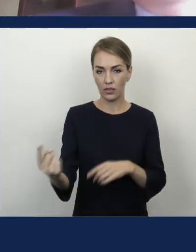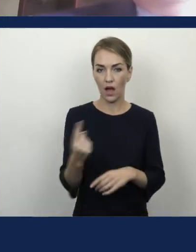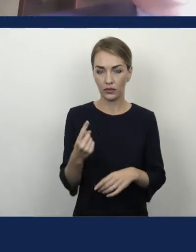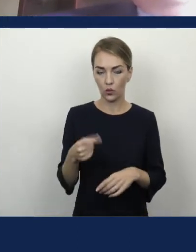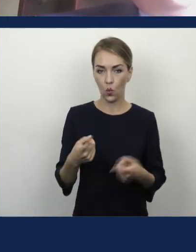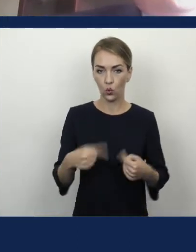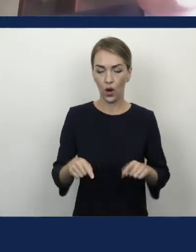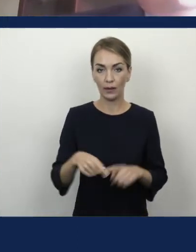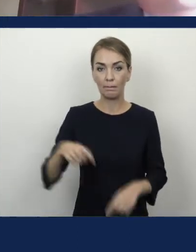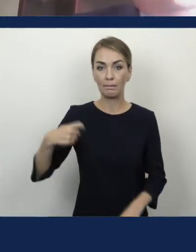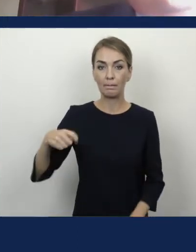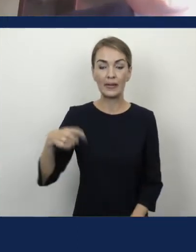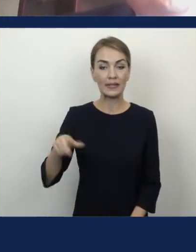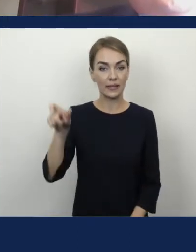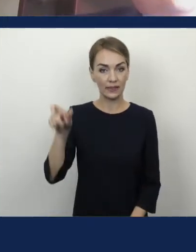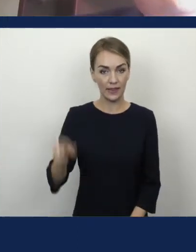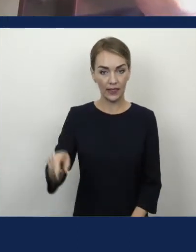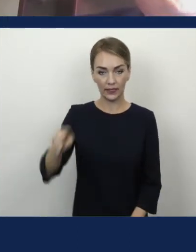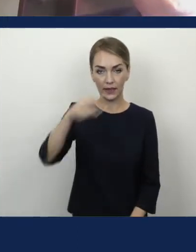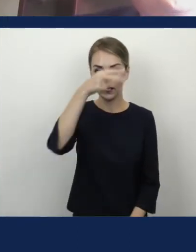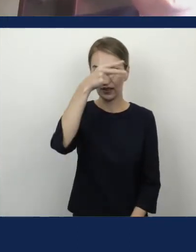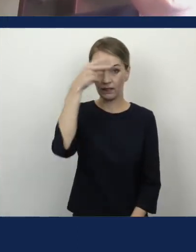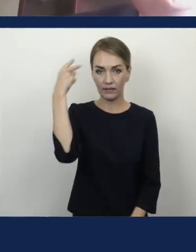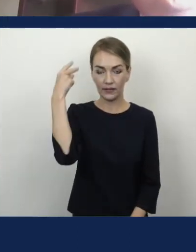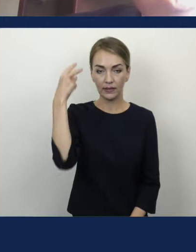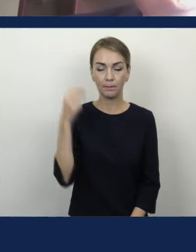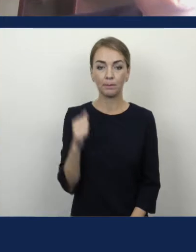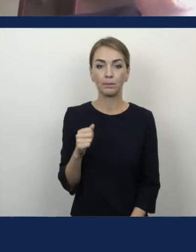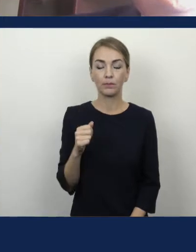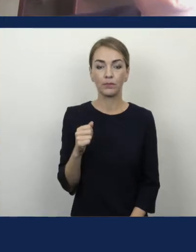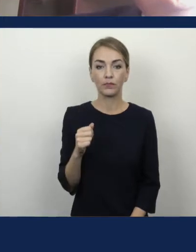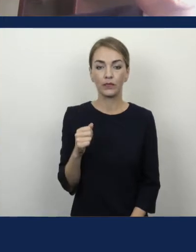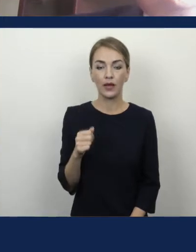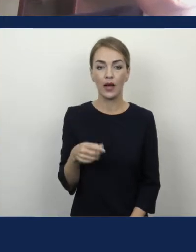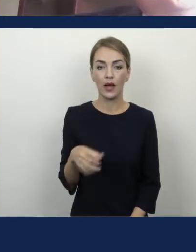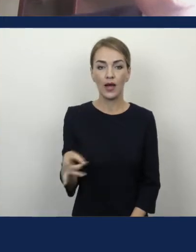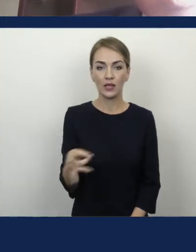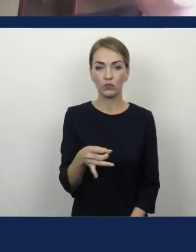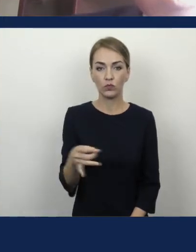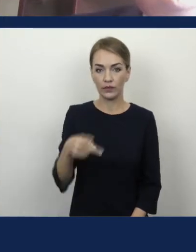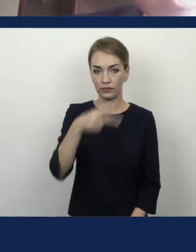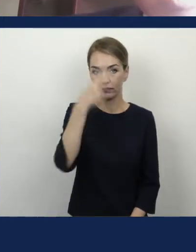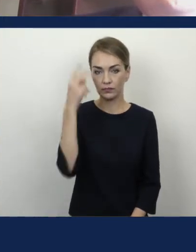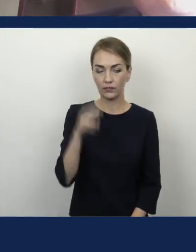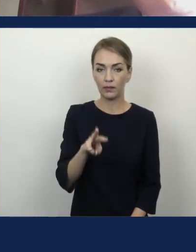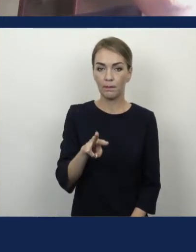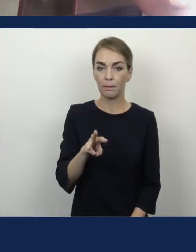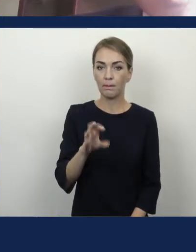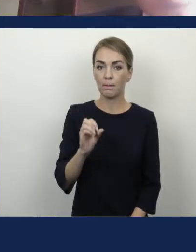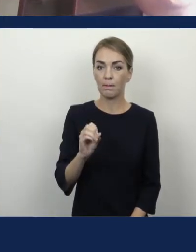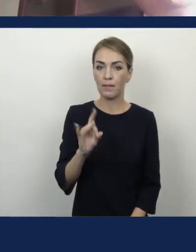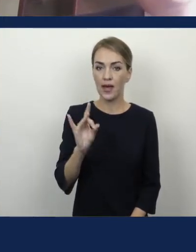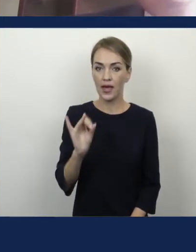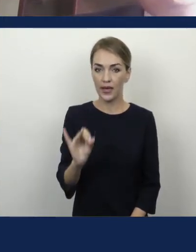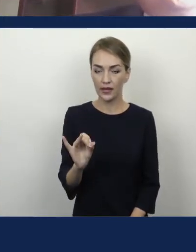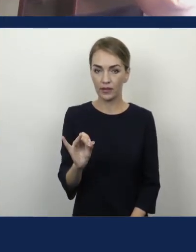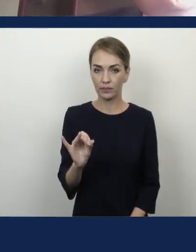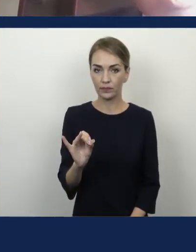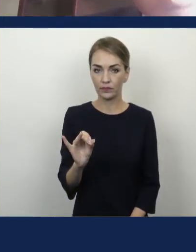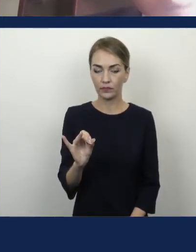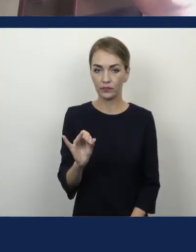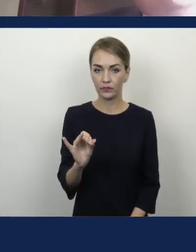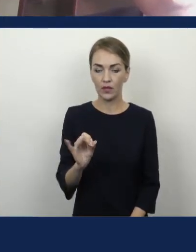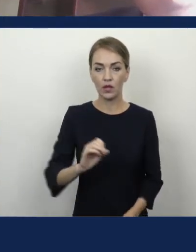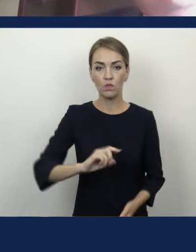of Republic of Lithuania and mayors in the municipalities are